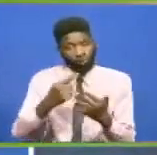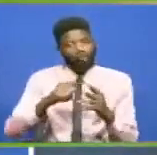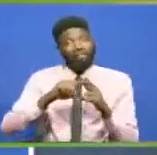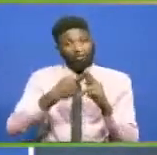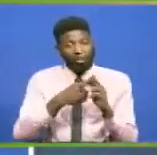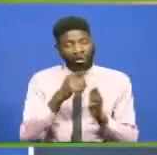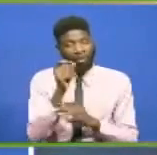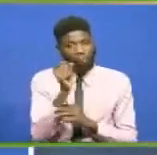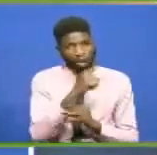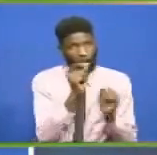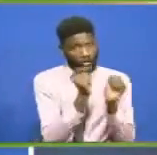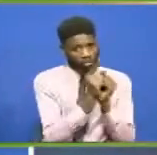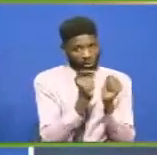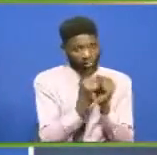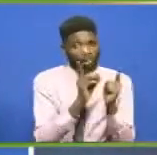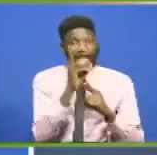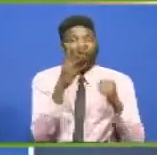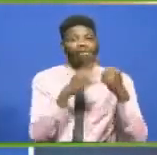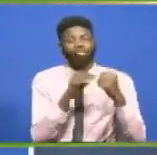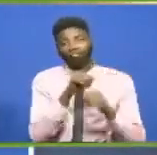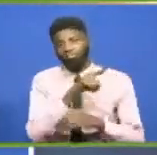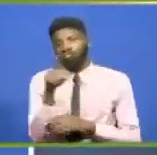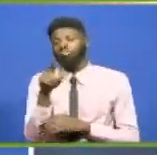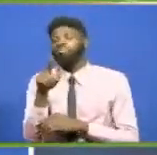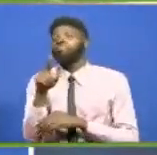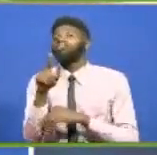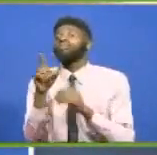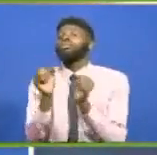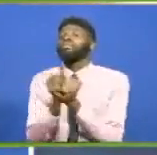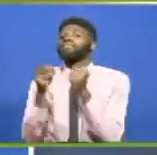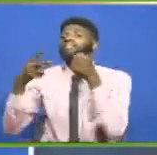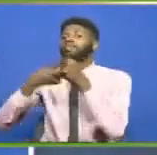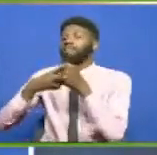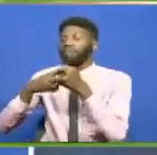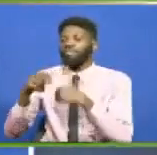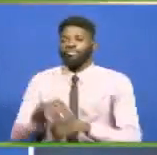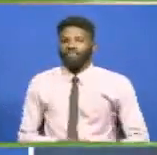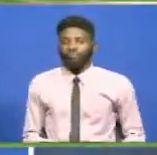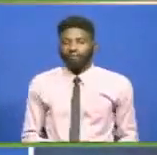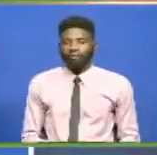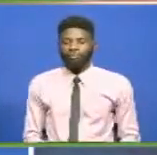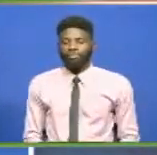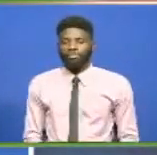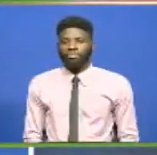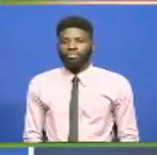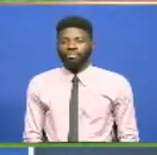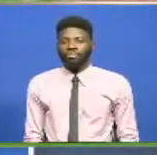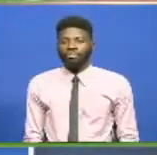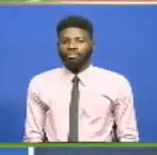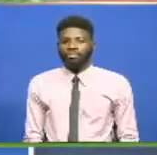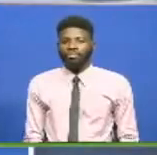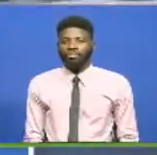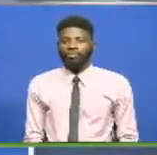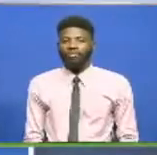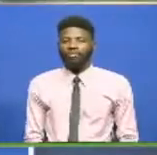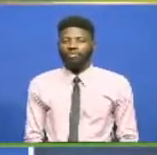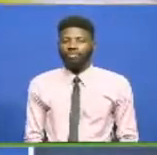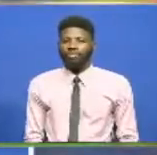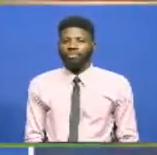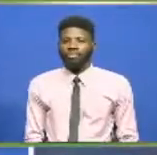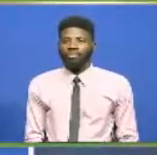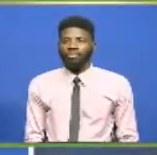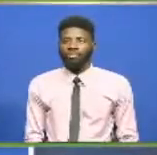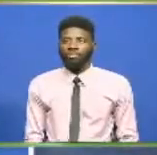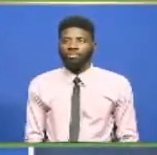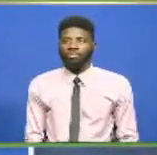November 17. Dangerous, oh no, what has he done? Oh, it's a golden opportunity, it's in the back of the net, there it is. And I think it